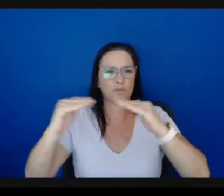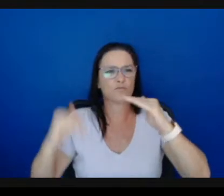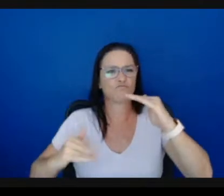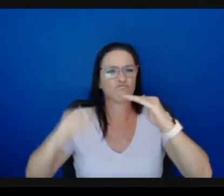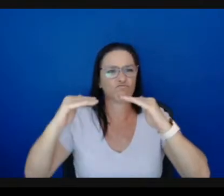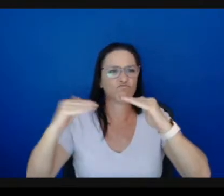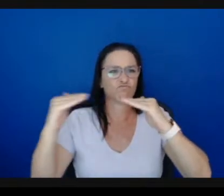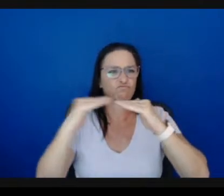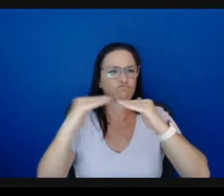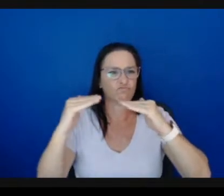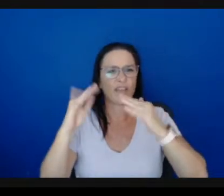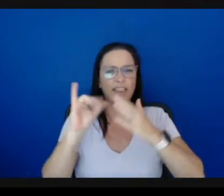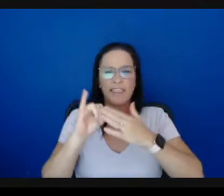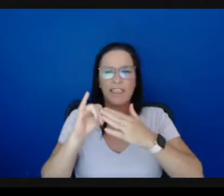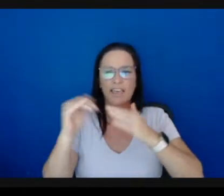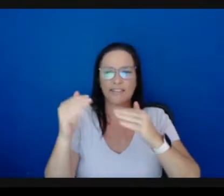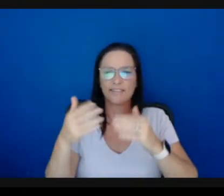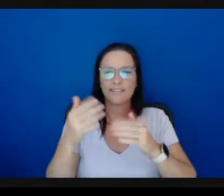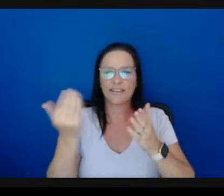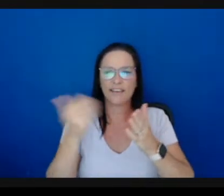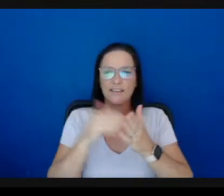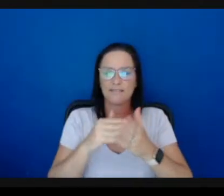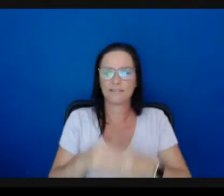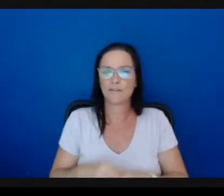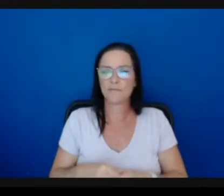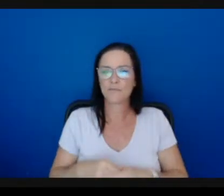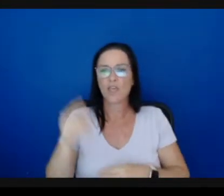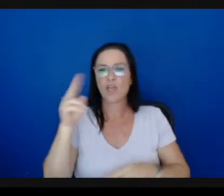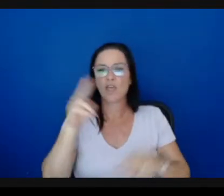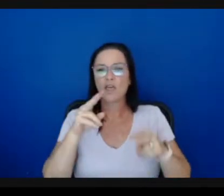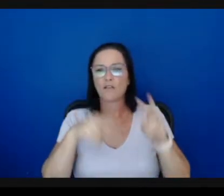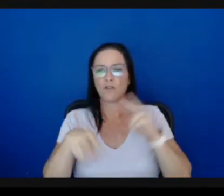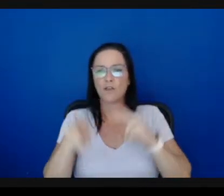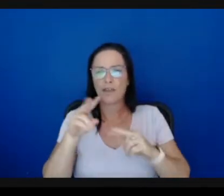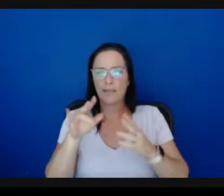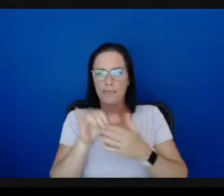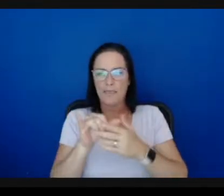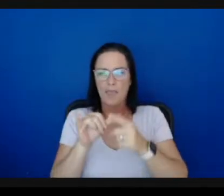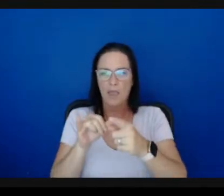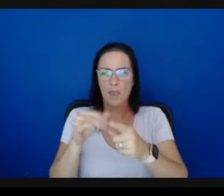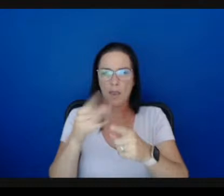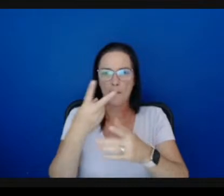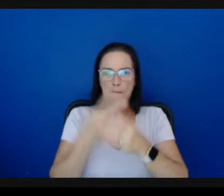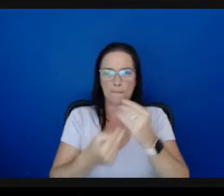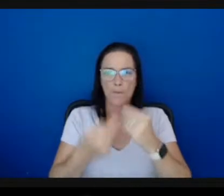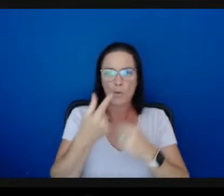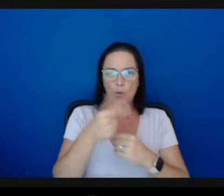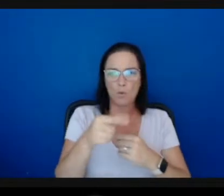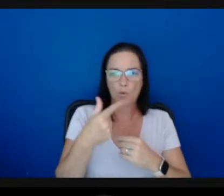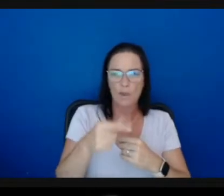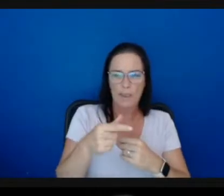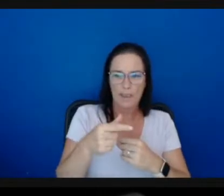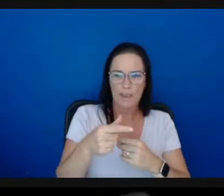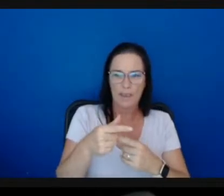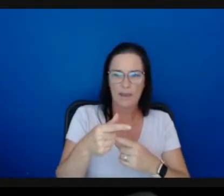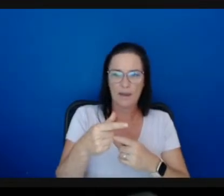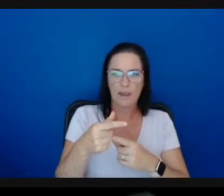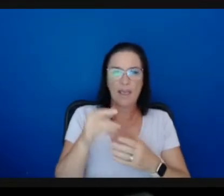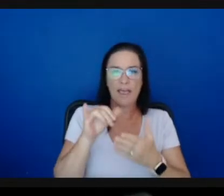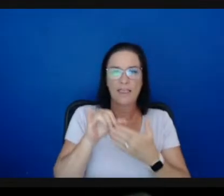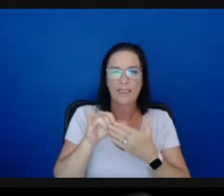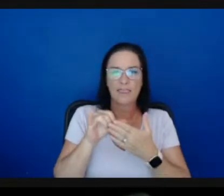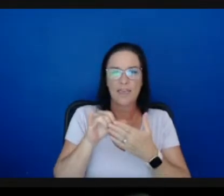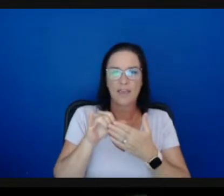here. Still, it does look like, if we zoom in here, that both this green line, which is the component that faces that